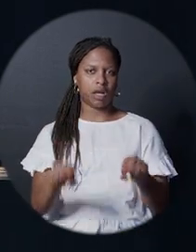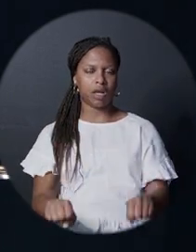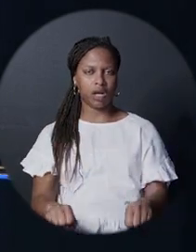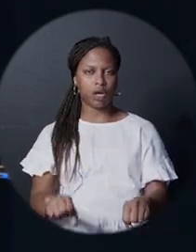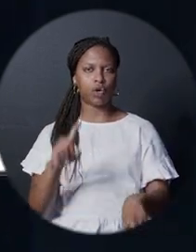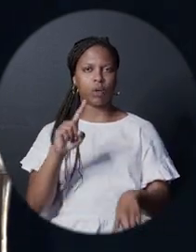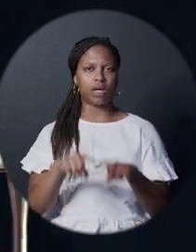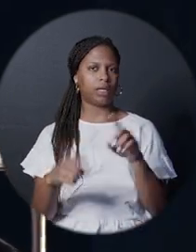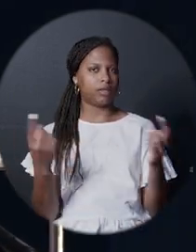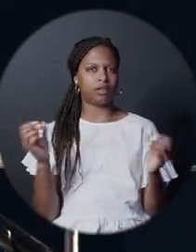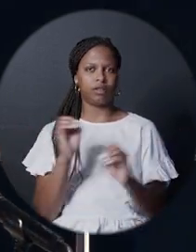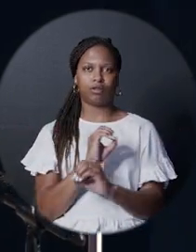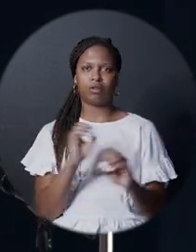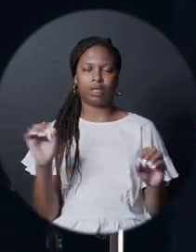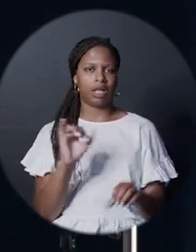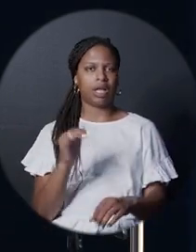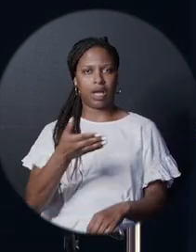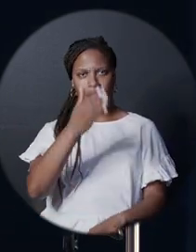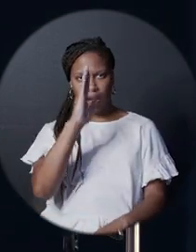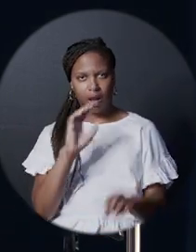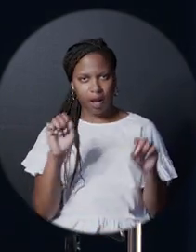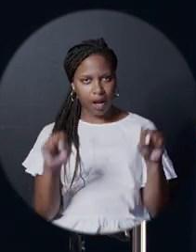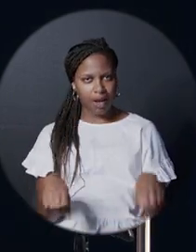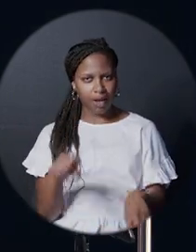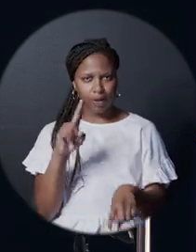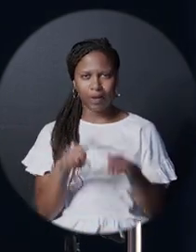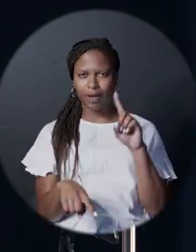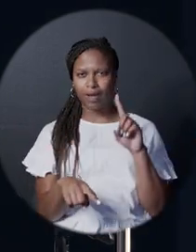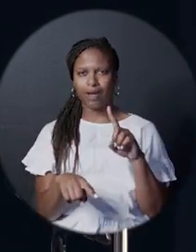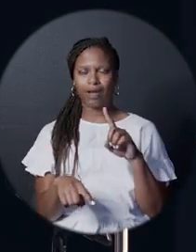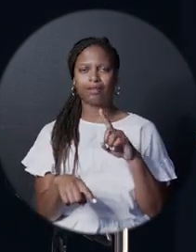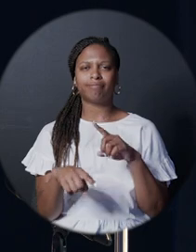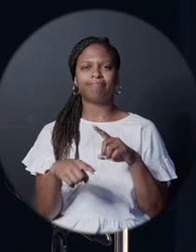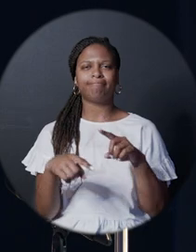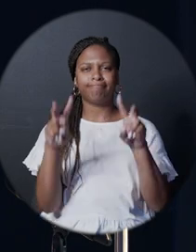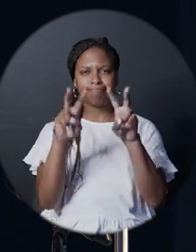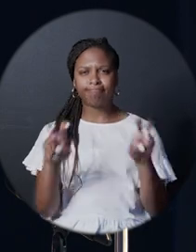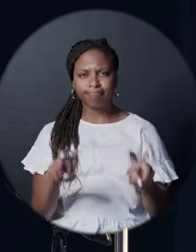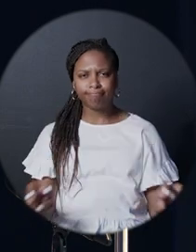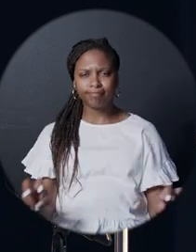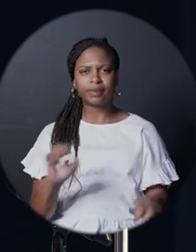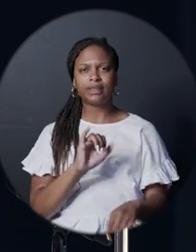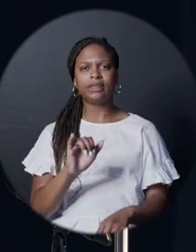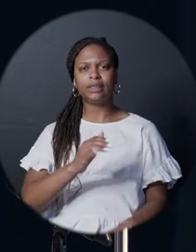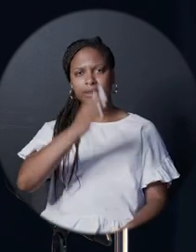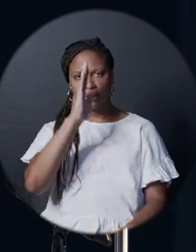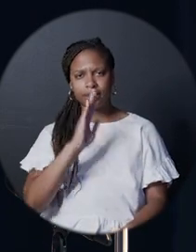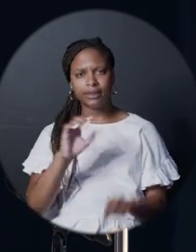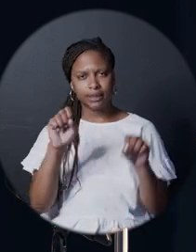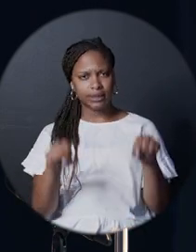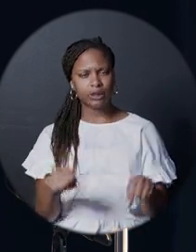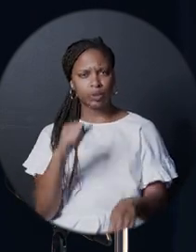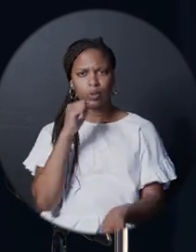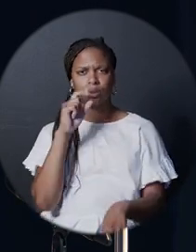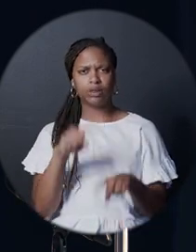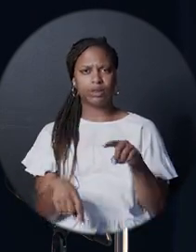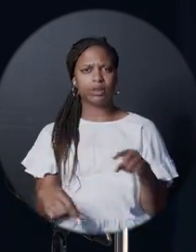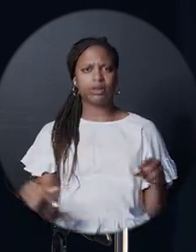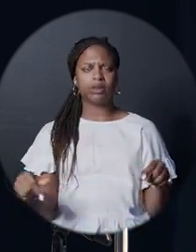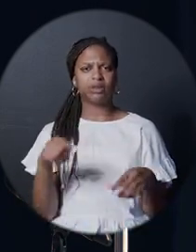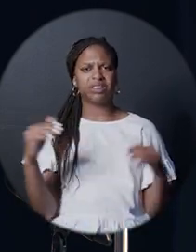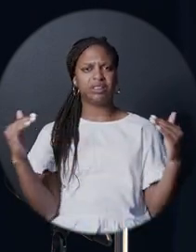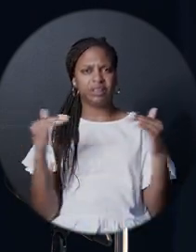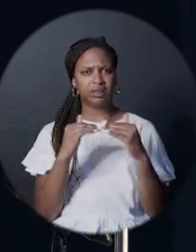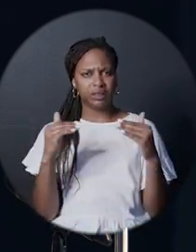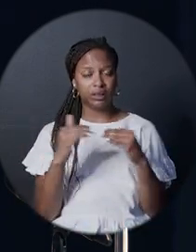God can. You can't get nobody together like God can. You can't rectify the situation like God can. You